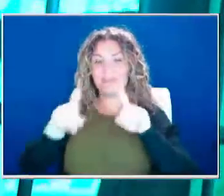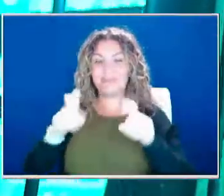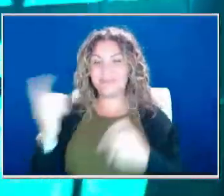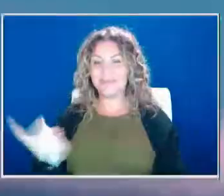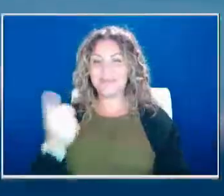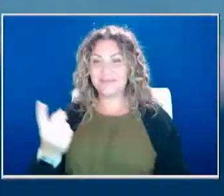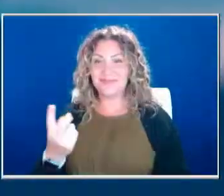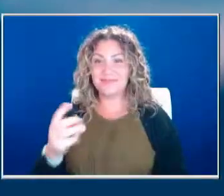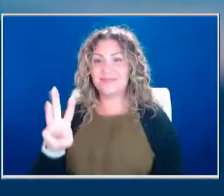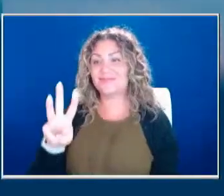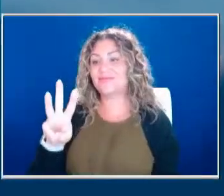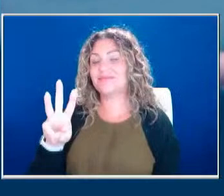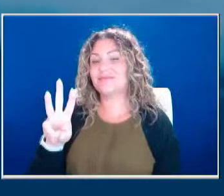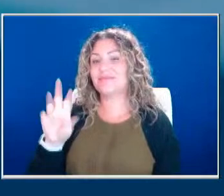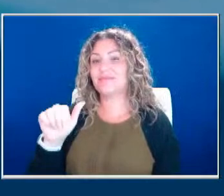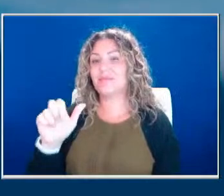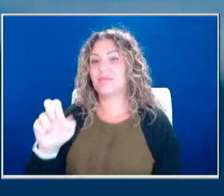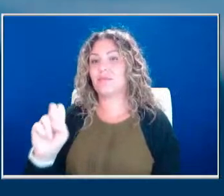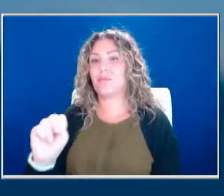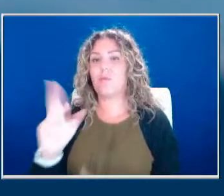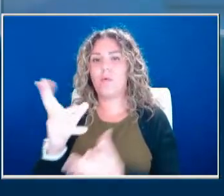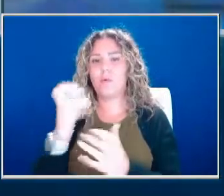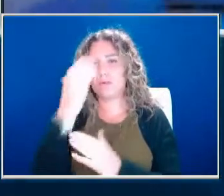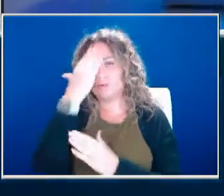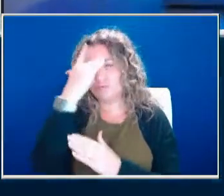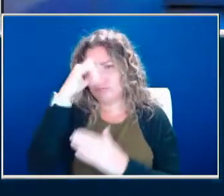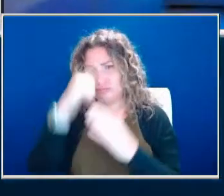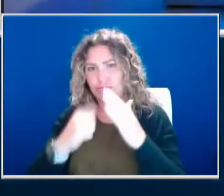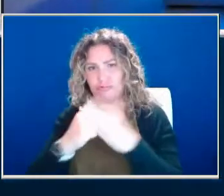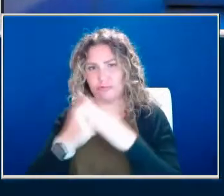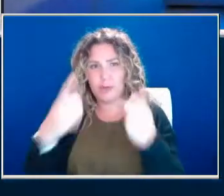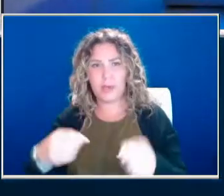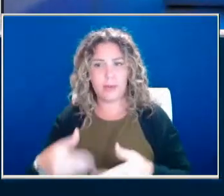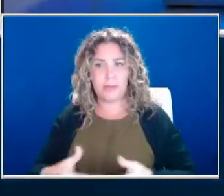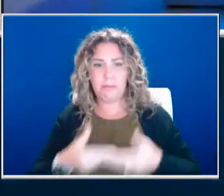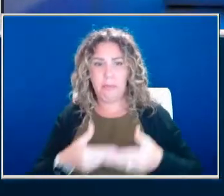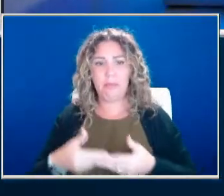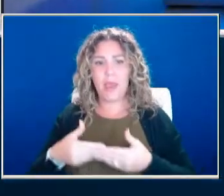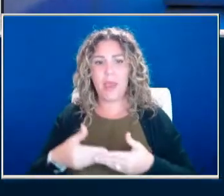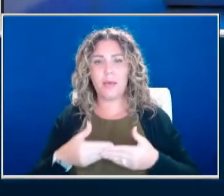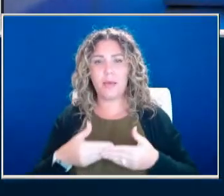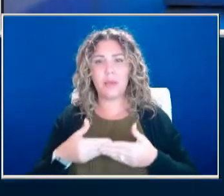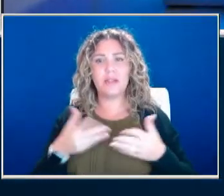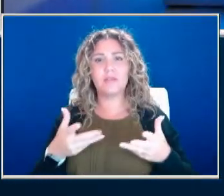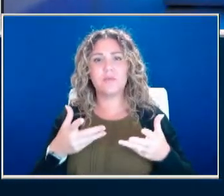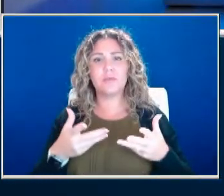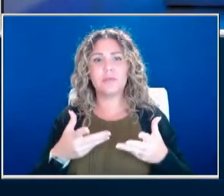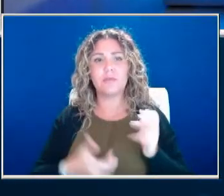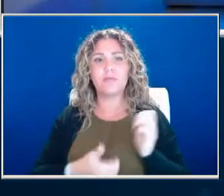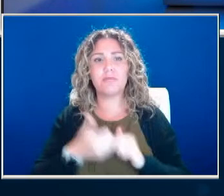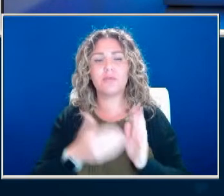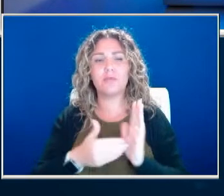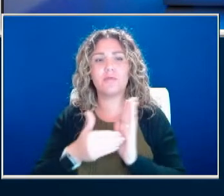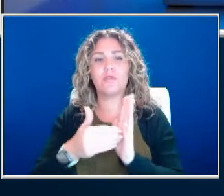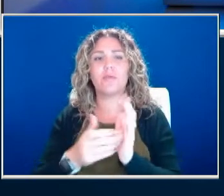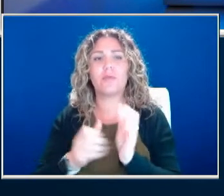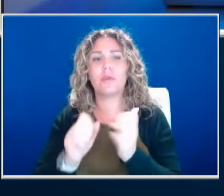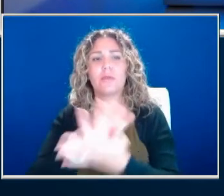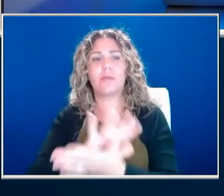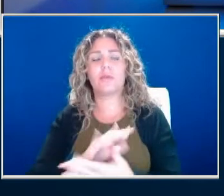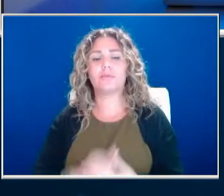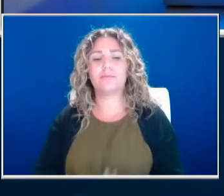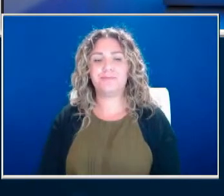Juan wants to know, can stroke occur in babies? What are the most frequent causes?